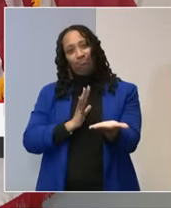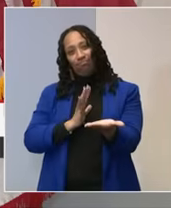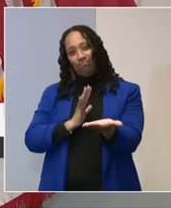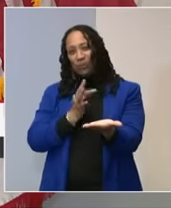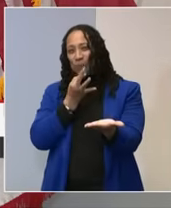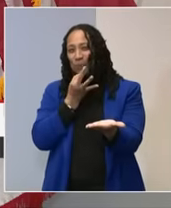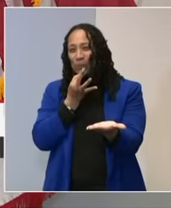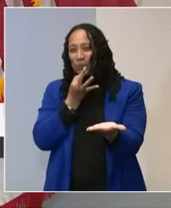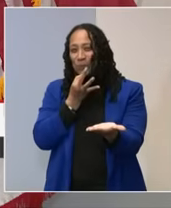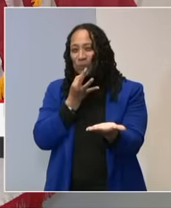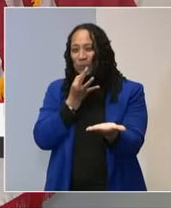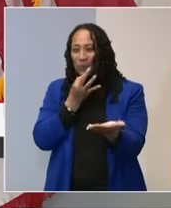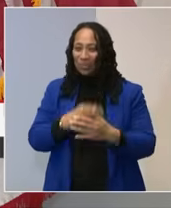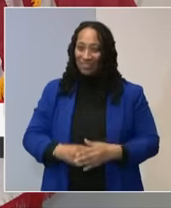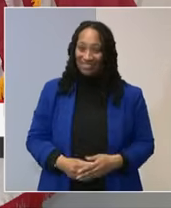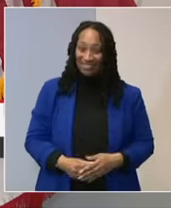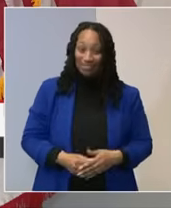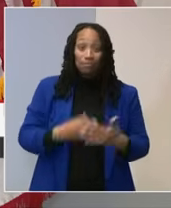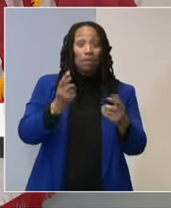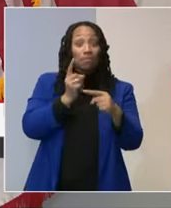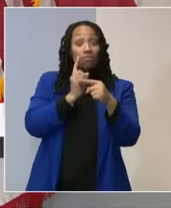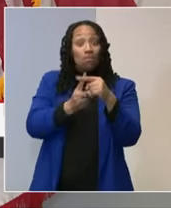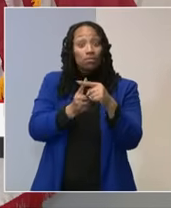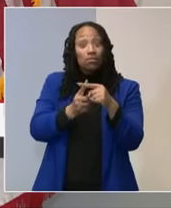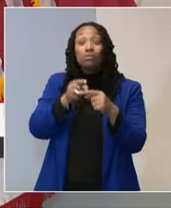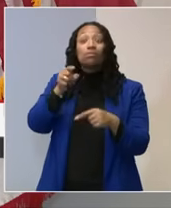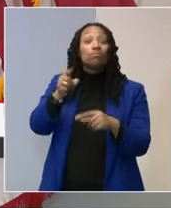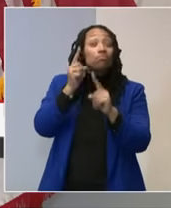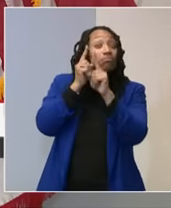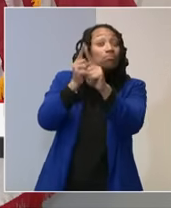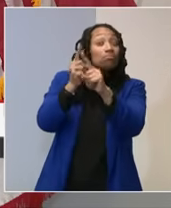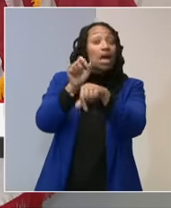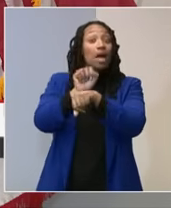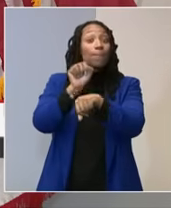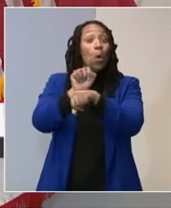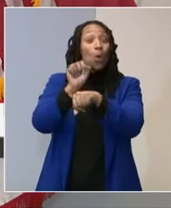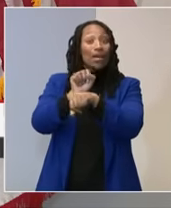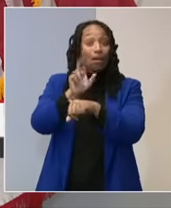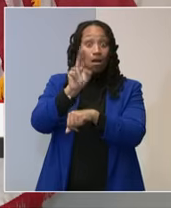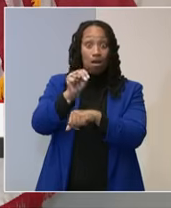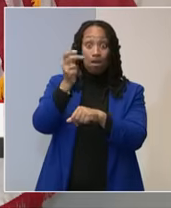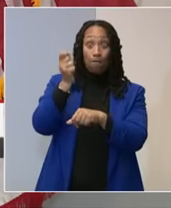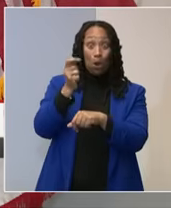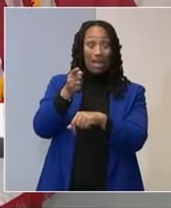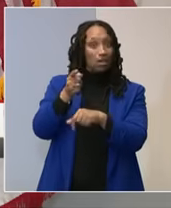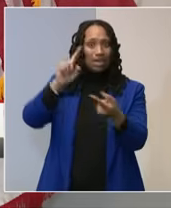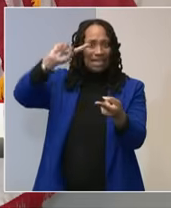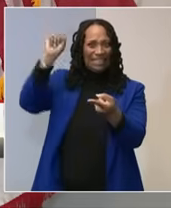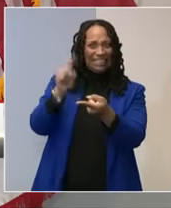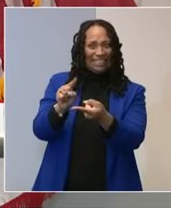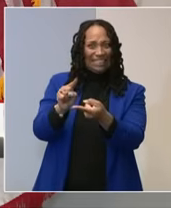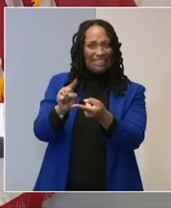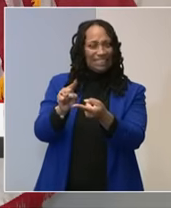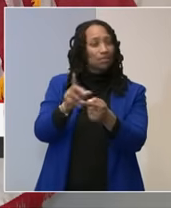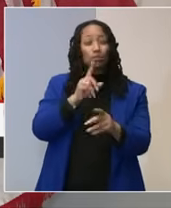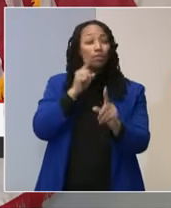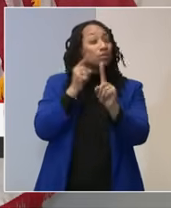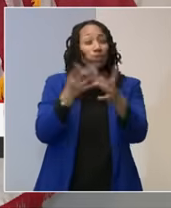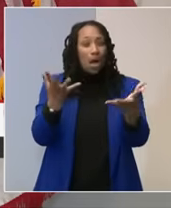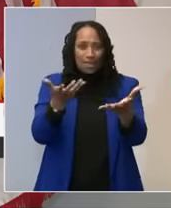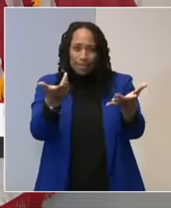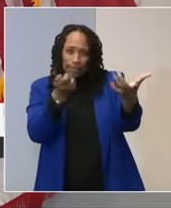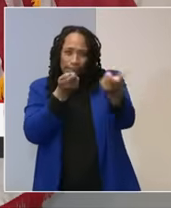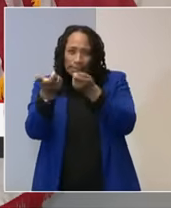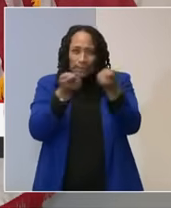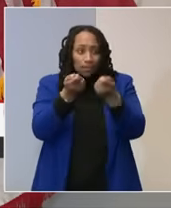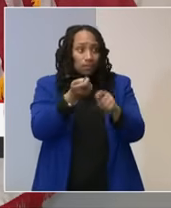well, what are you doing? I've always said our job is to attract opportunity and make sure we match people to it. In 7 and 8, I